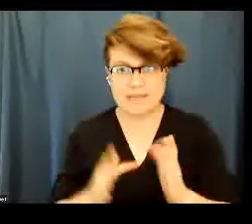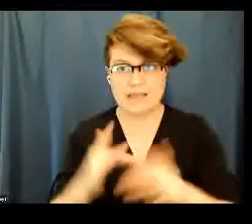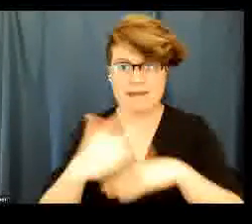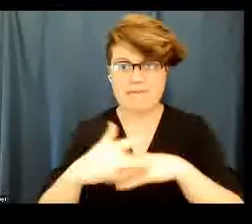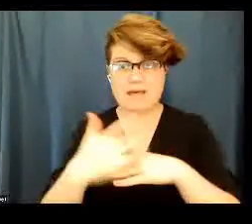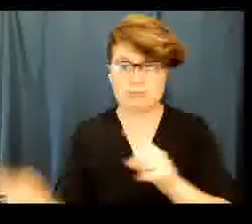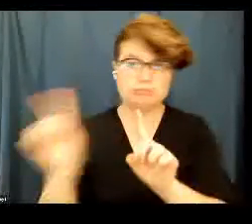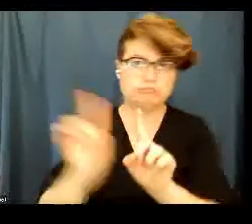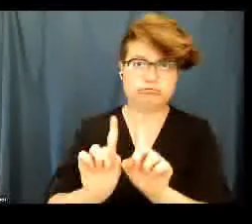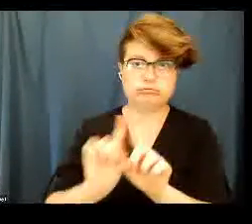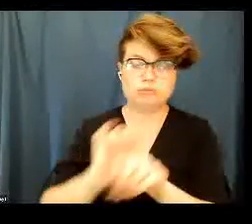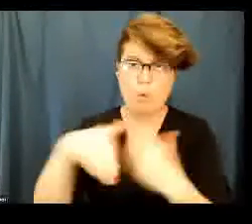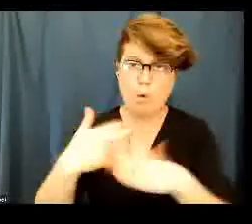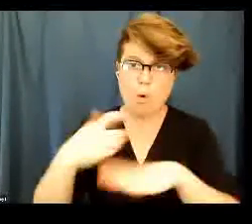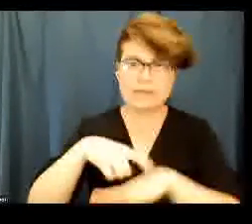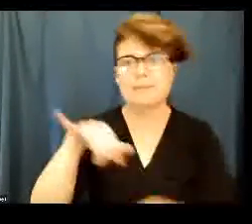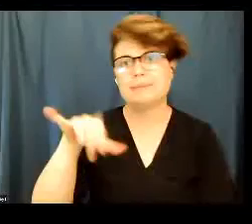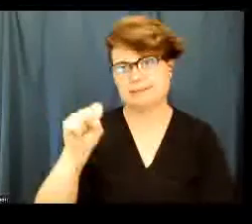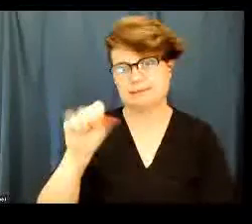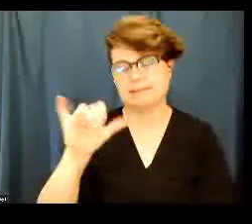Yeah, definitely a strength.